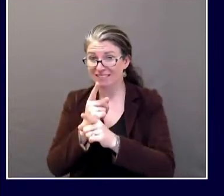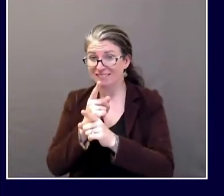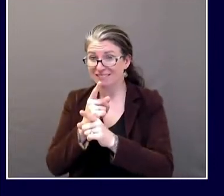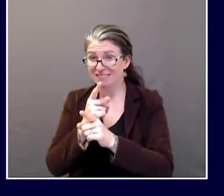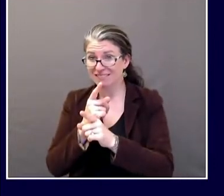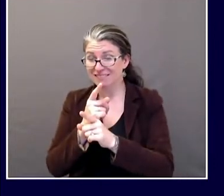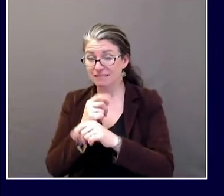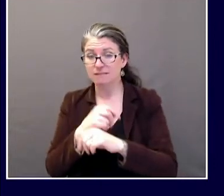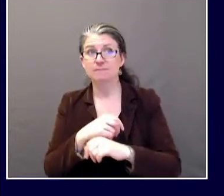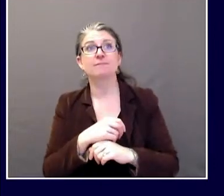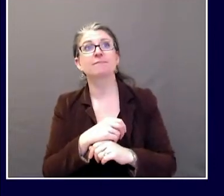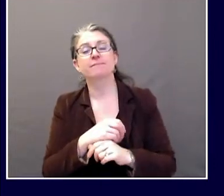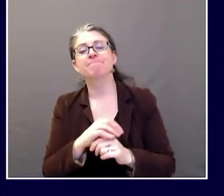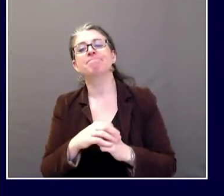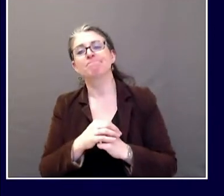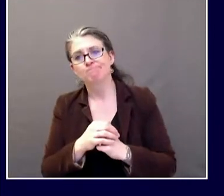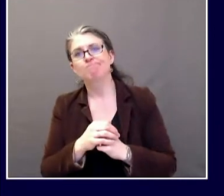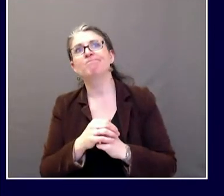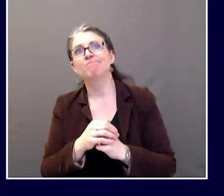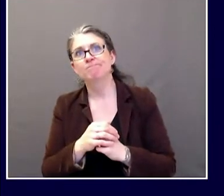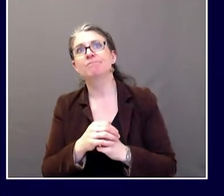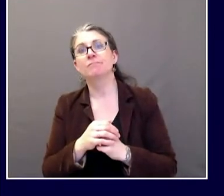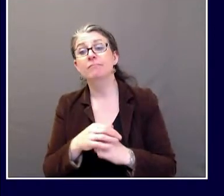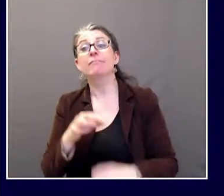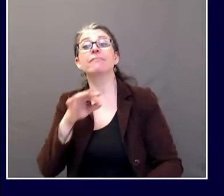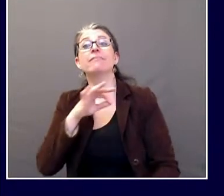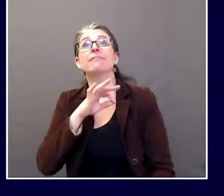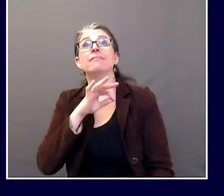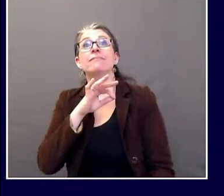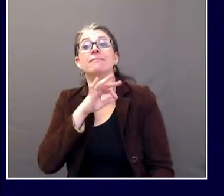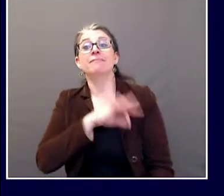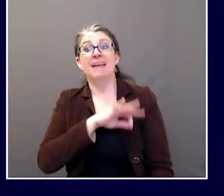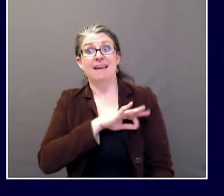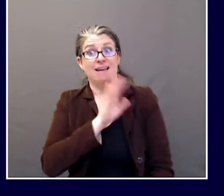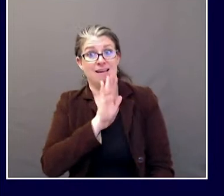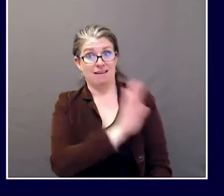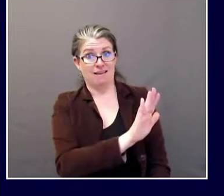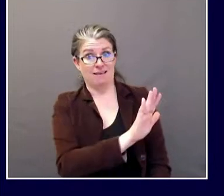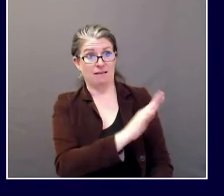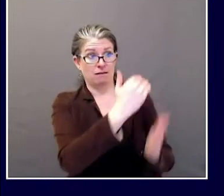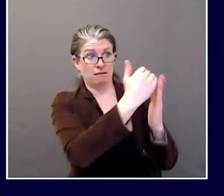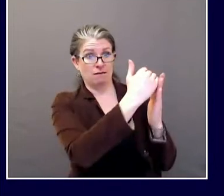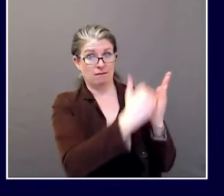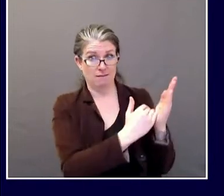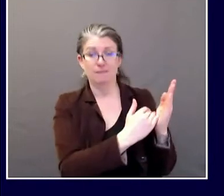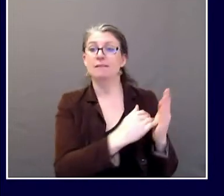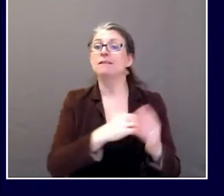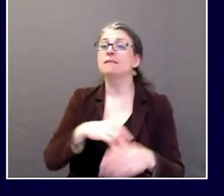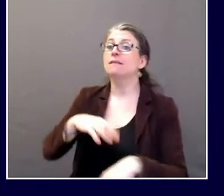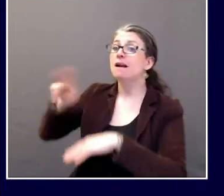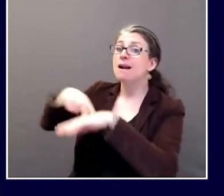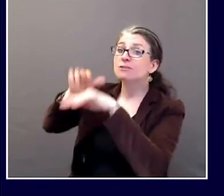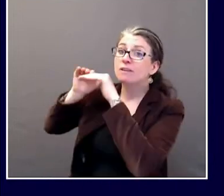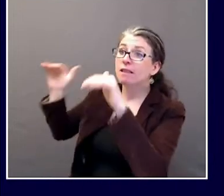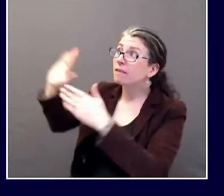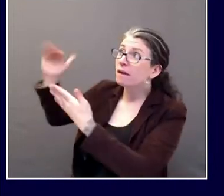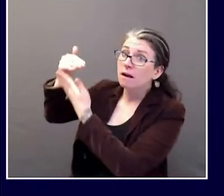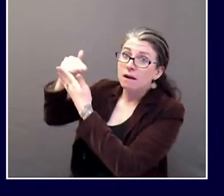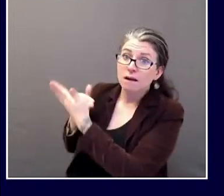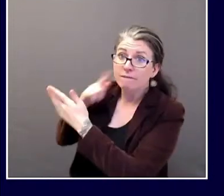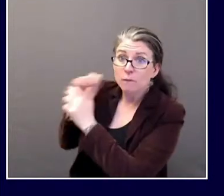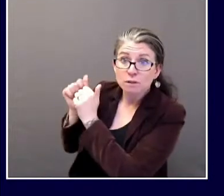There have been cases of COVID-19 as well as outbreaks of COVID-19 associated with school and community